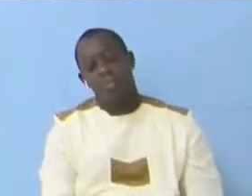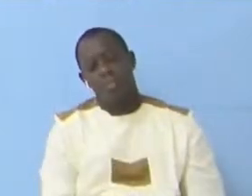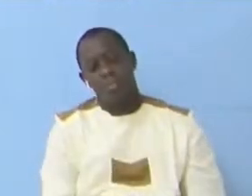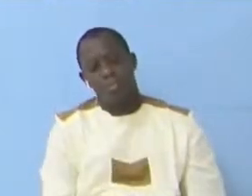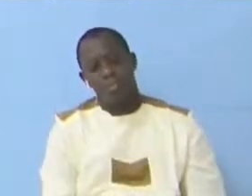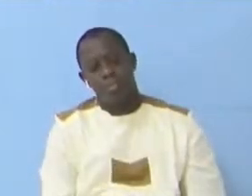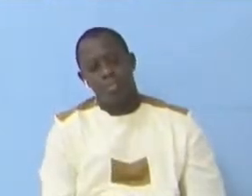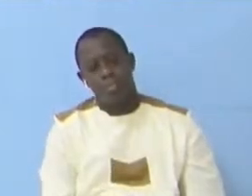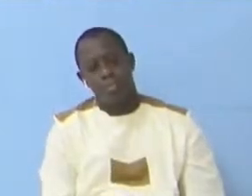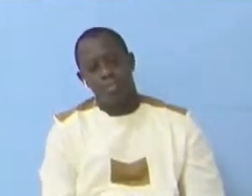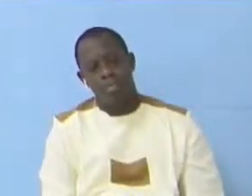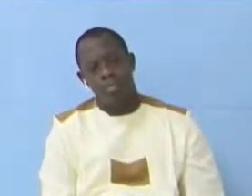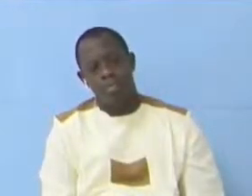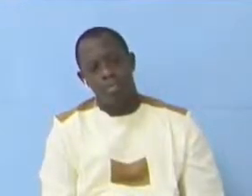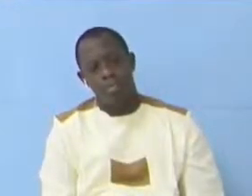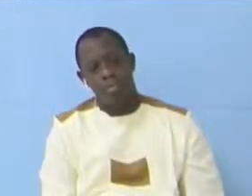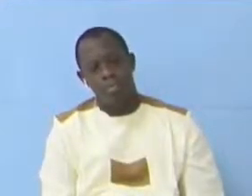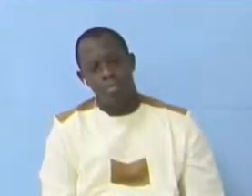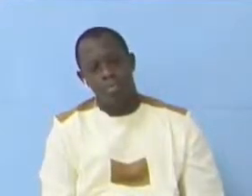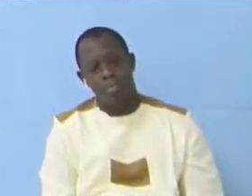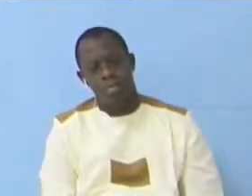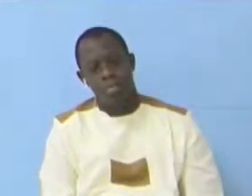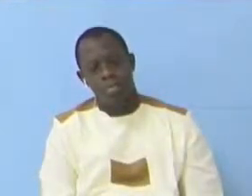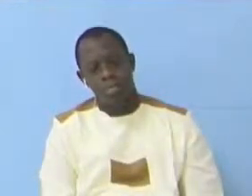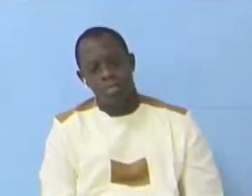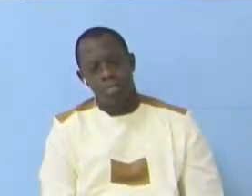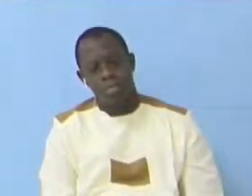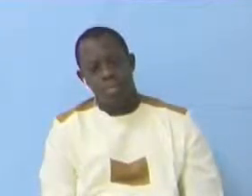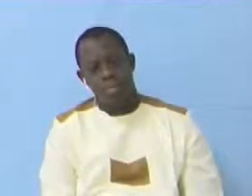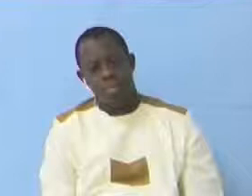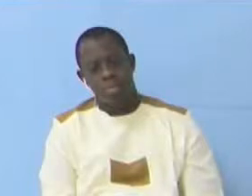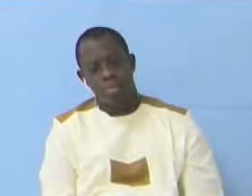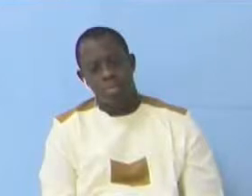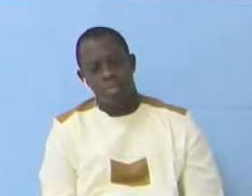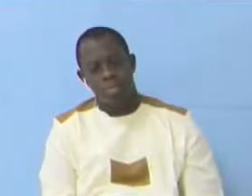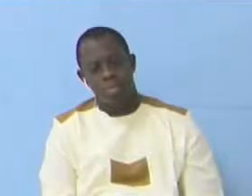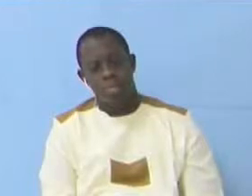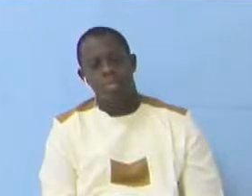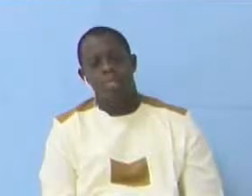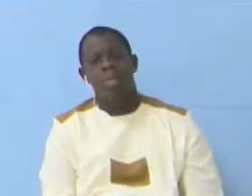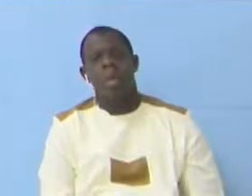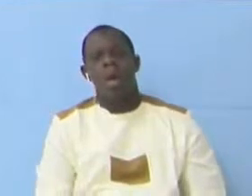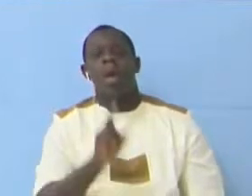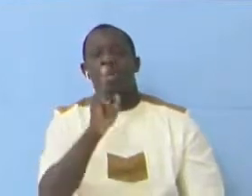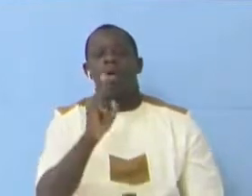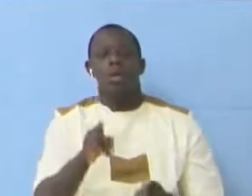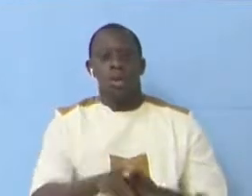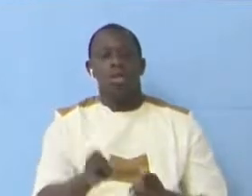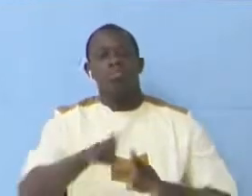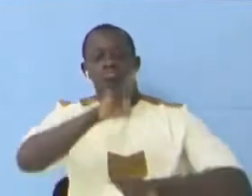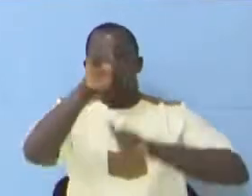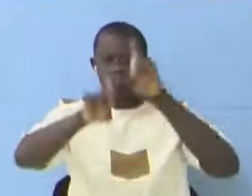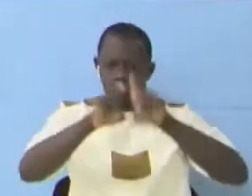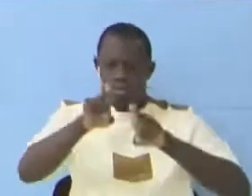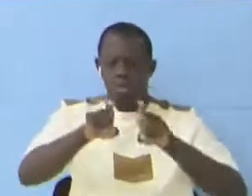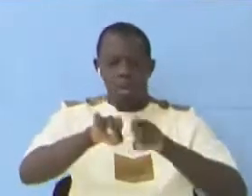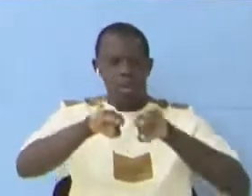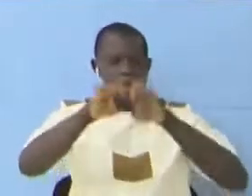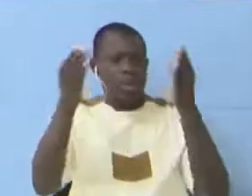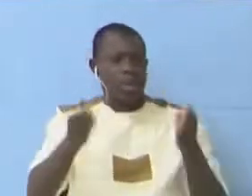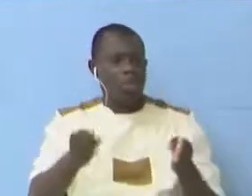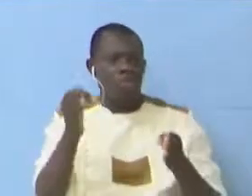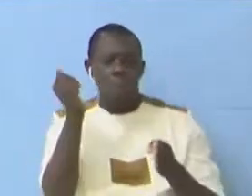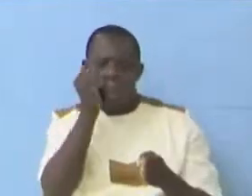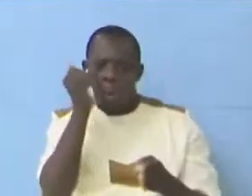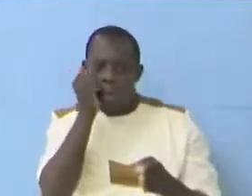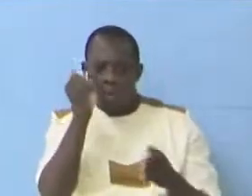dóori wala métital yi ñu ko doon def guddi. I did not see. But the panel sat often at night. waaye panel bi li ci ëpp